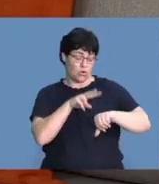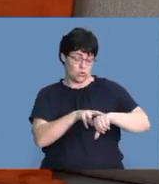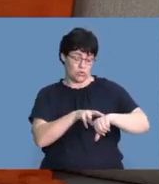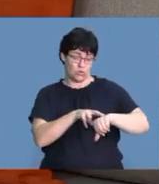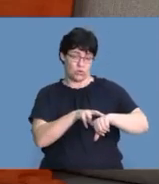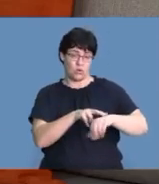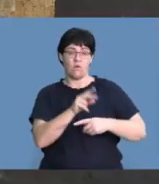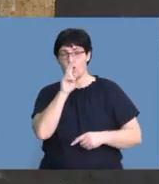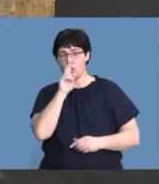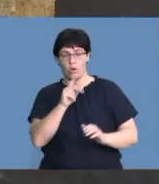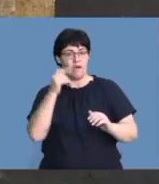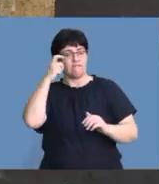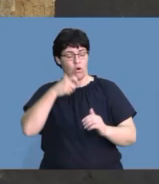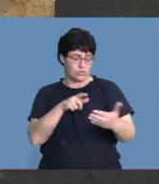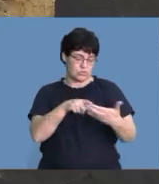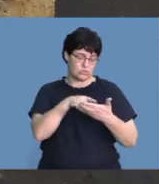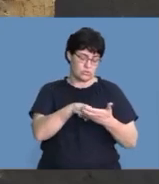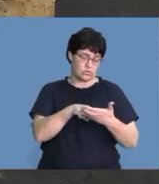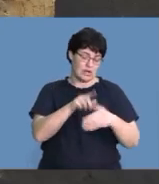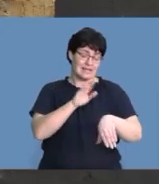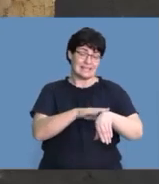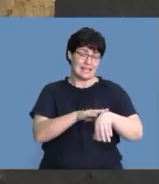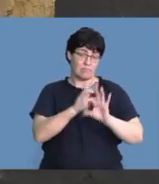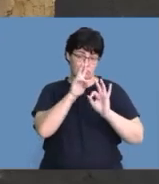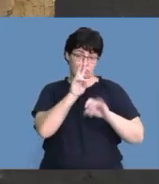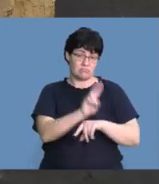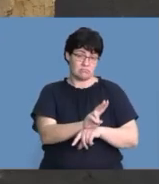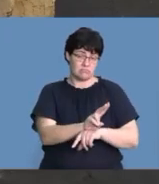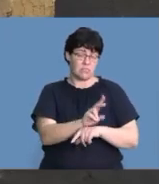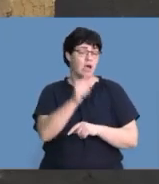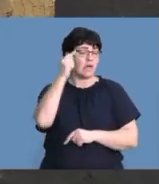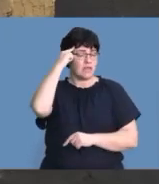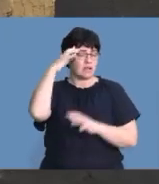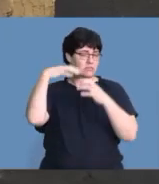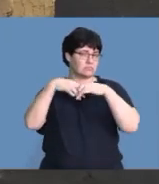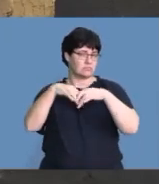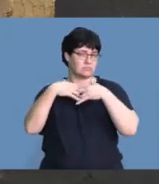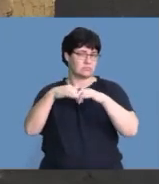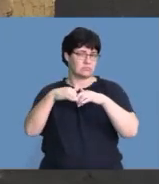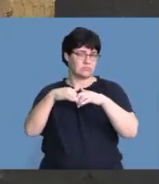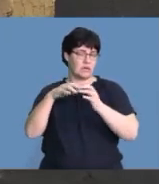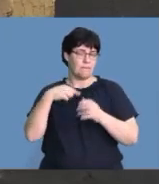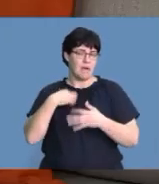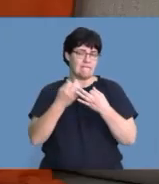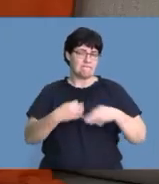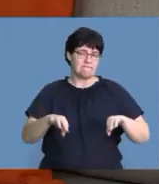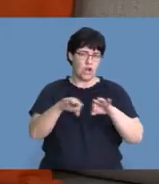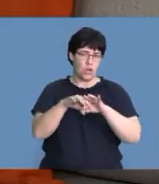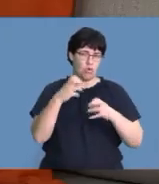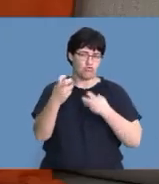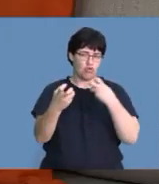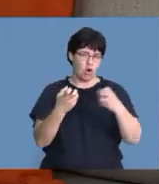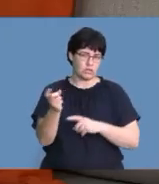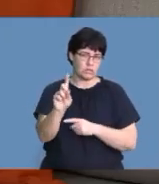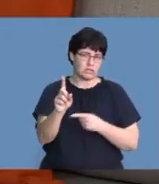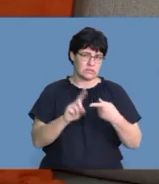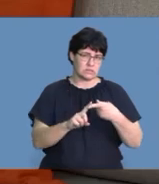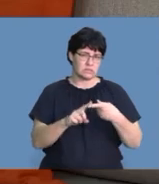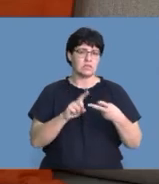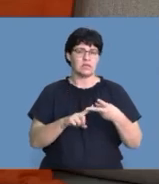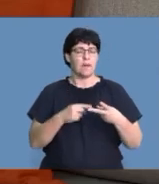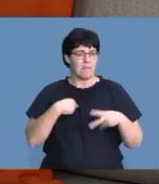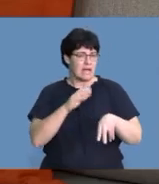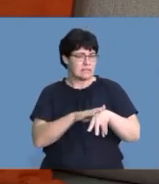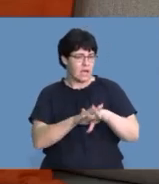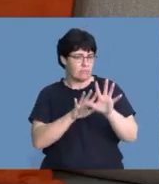time you look at your watch, every time you look at your phone and look at the time, think about it. What are my big rocks, my values? And